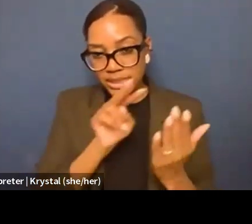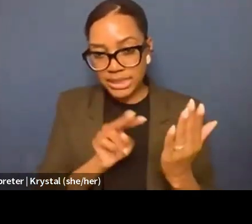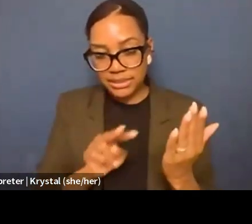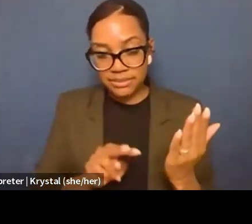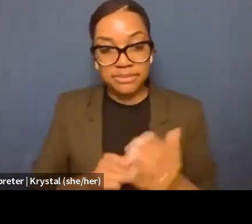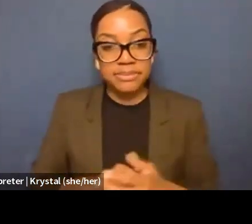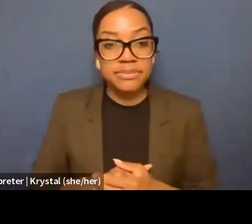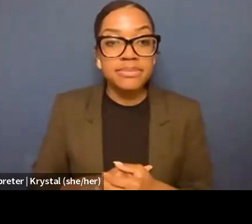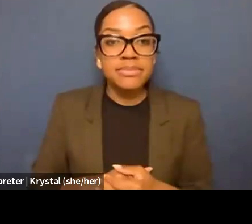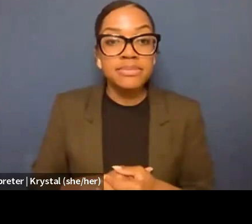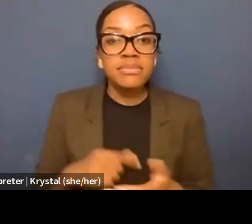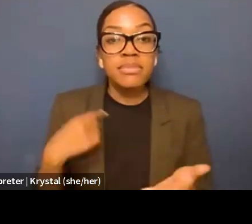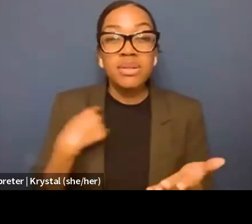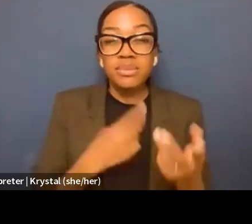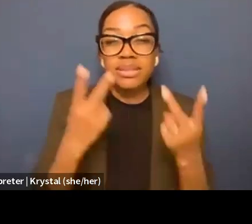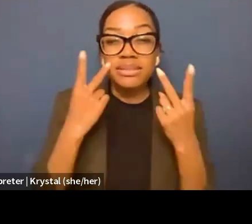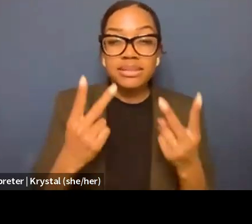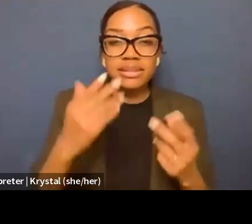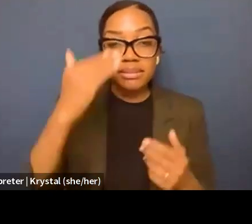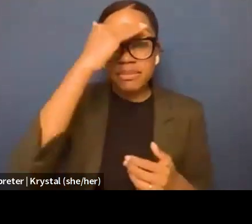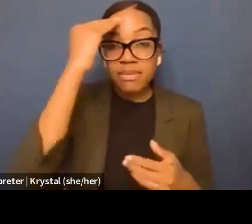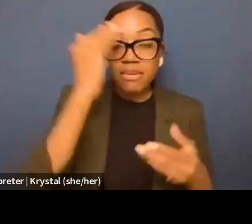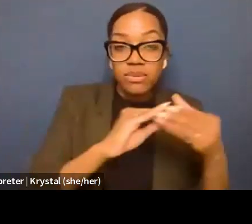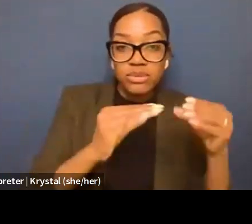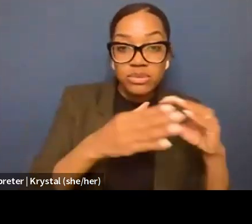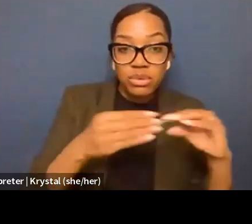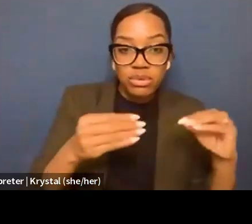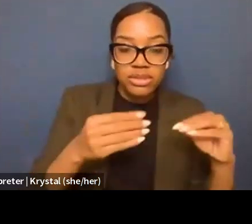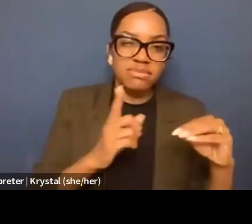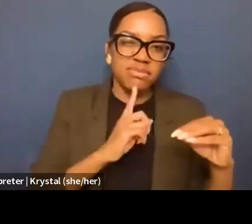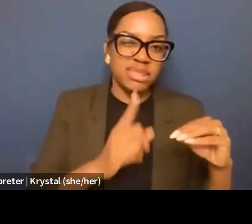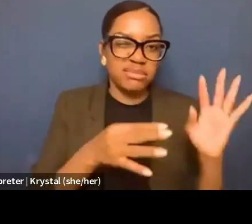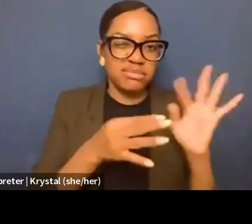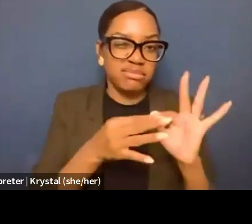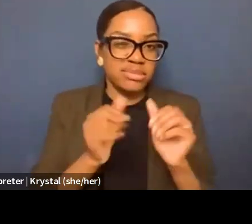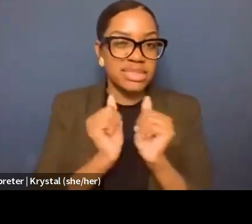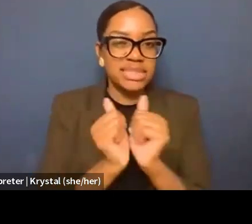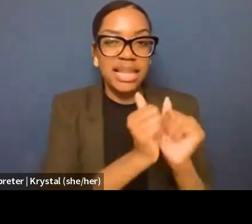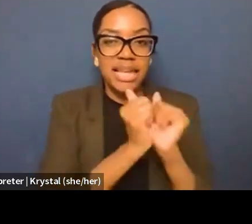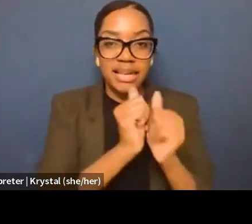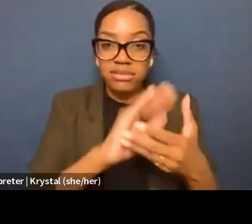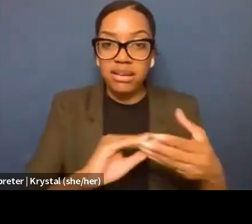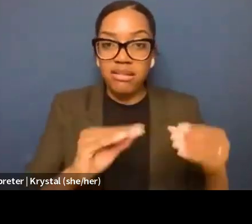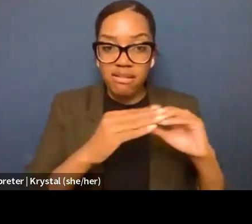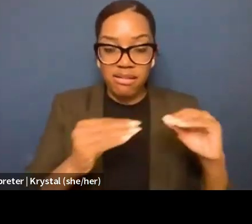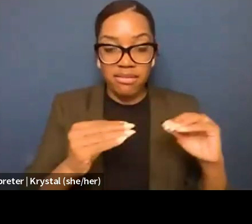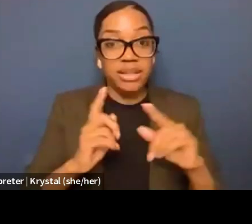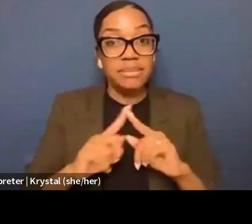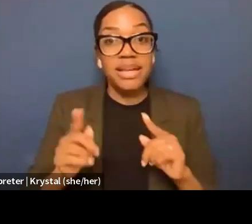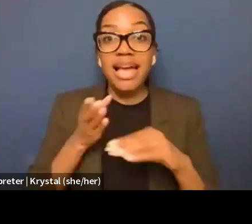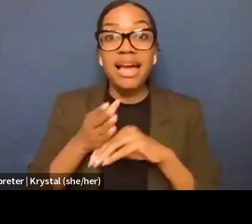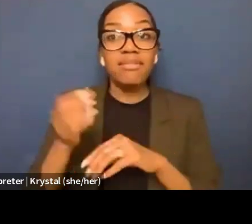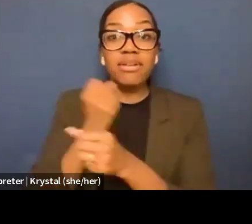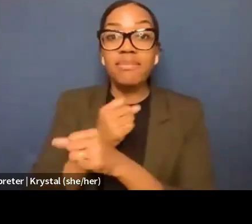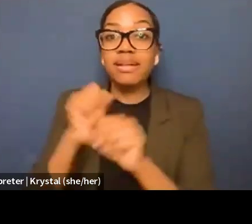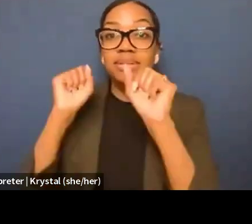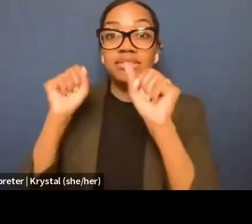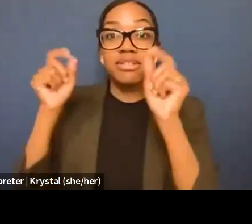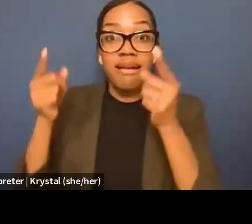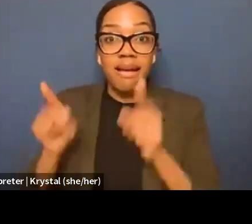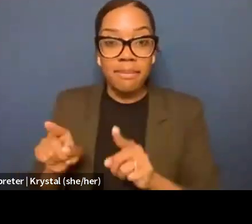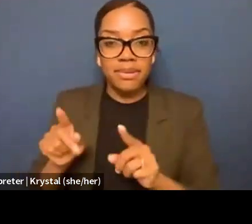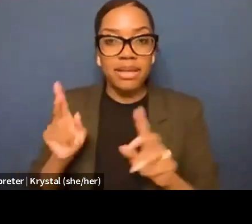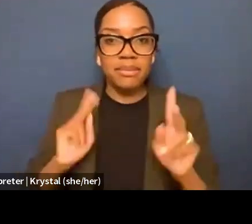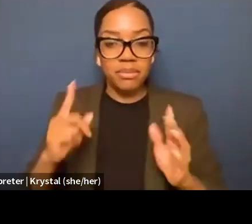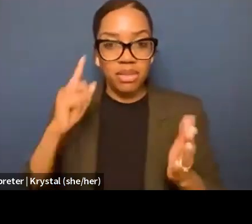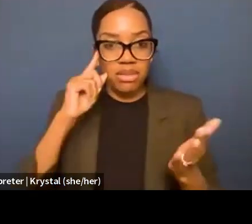of slave narratives, but also right after emancipation, that there's all these people talk about how precious the blueback speller was